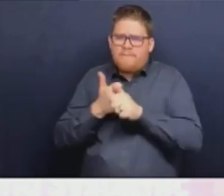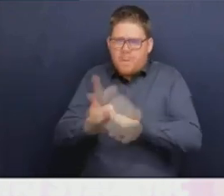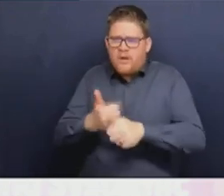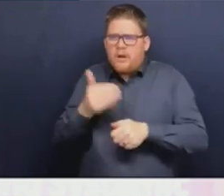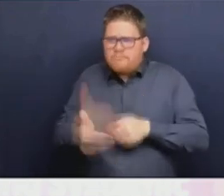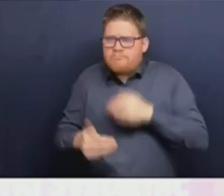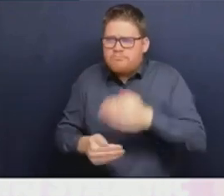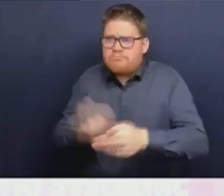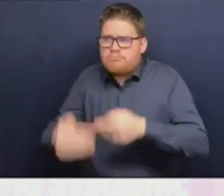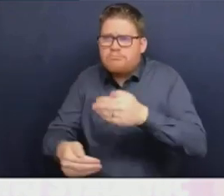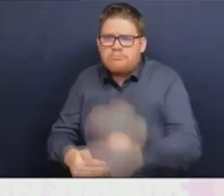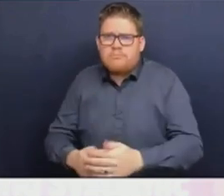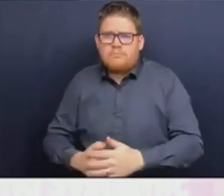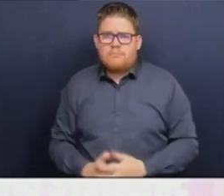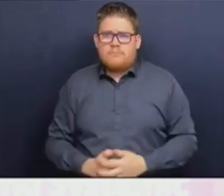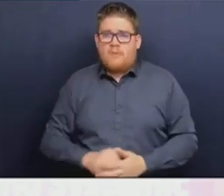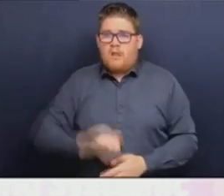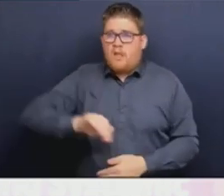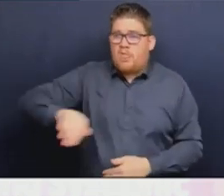periphery.